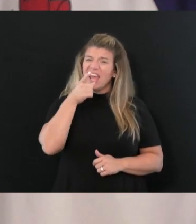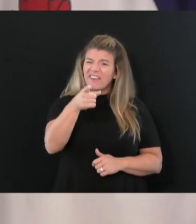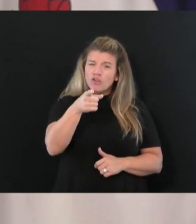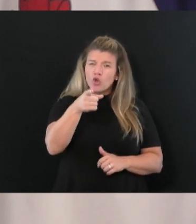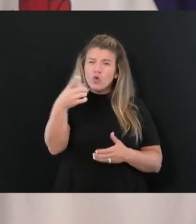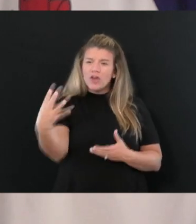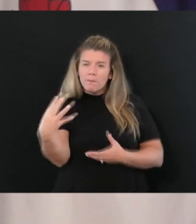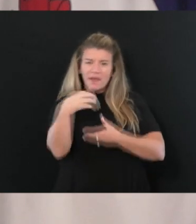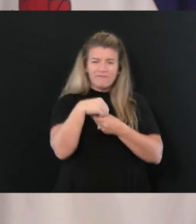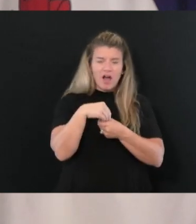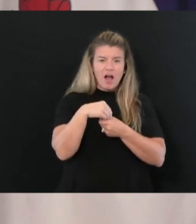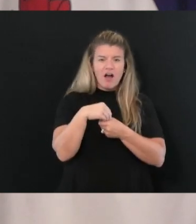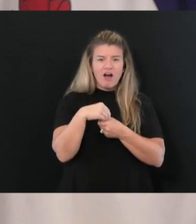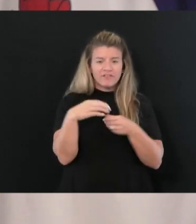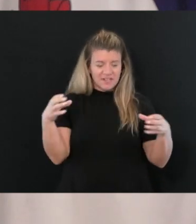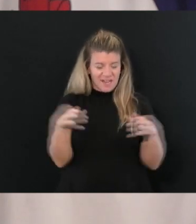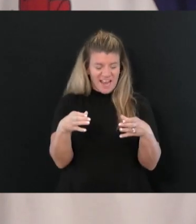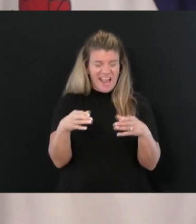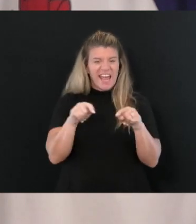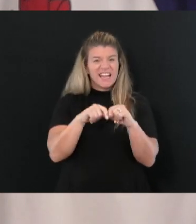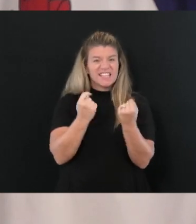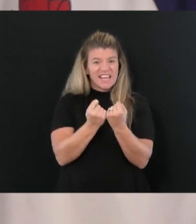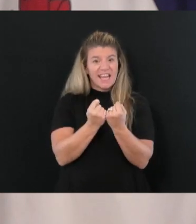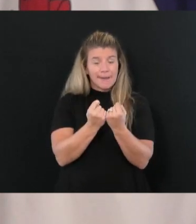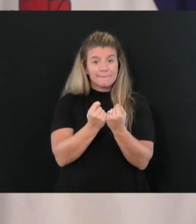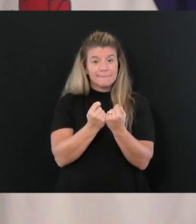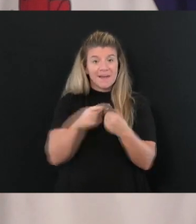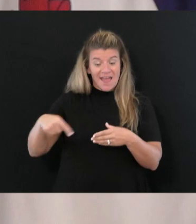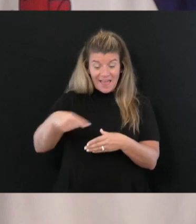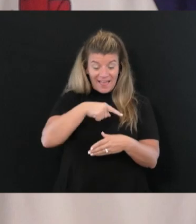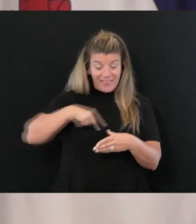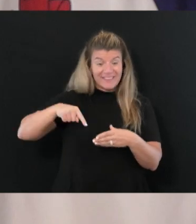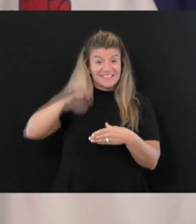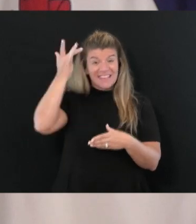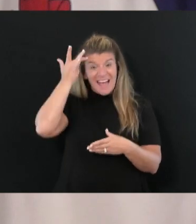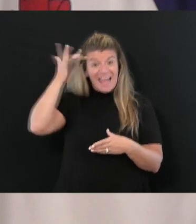the information that these great people as experts are